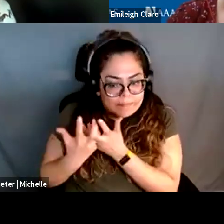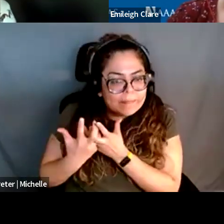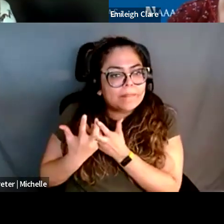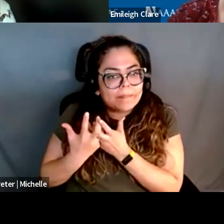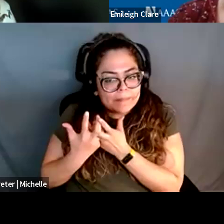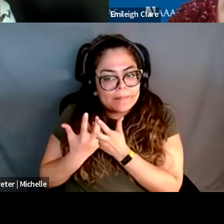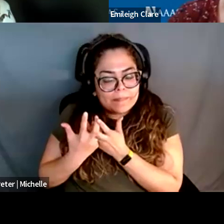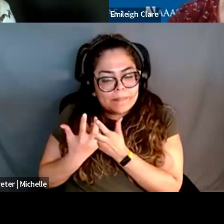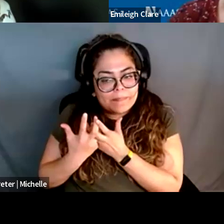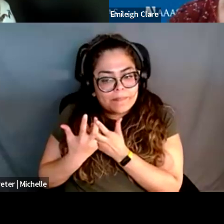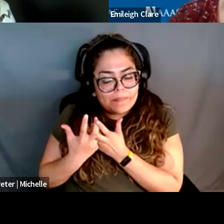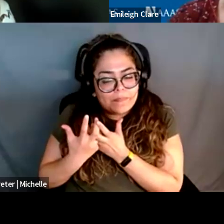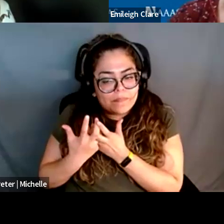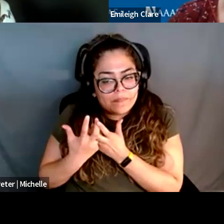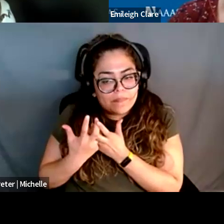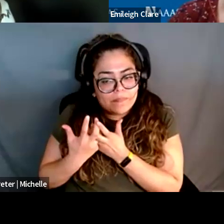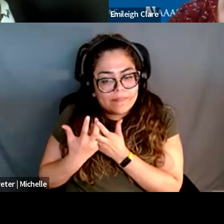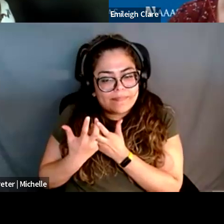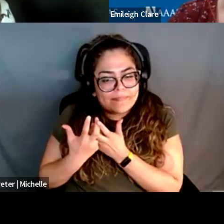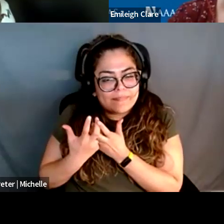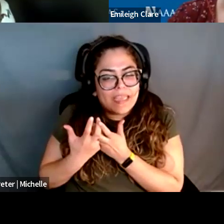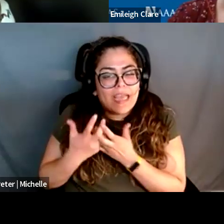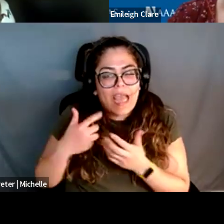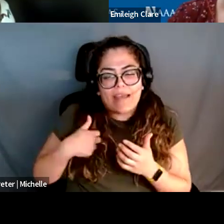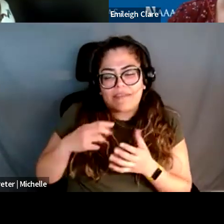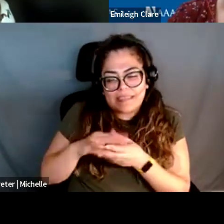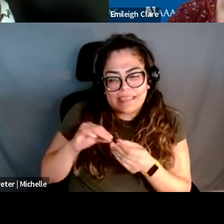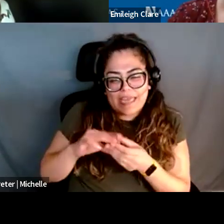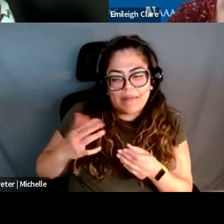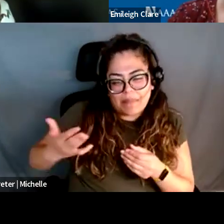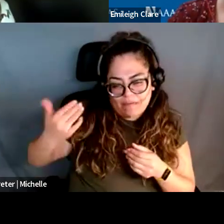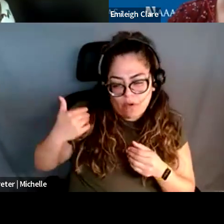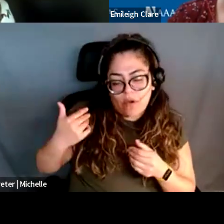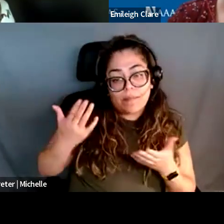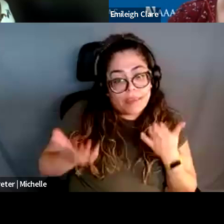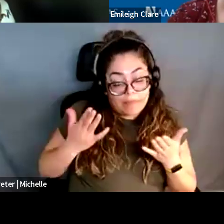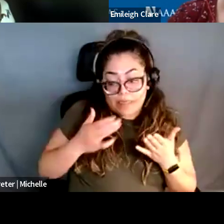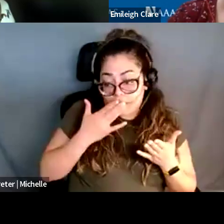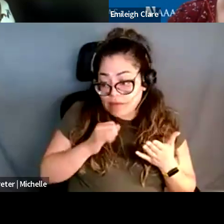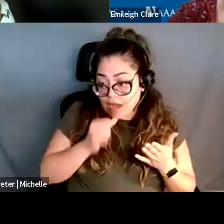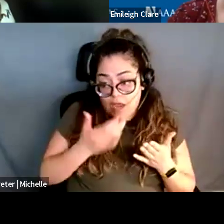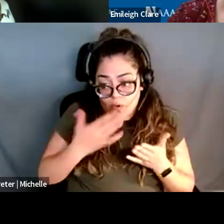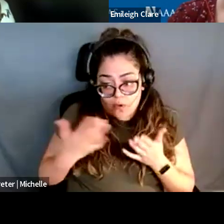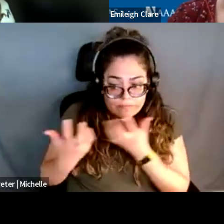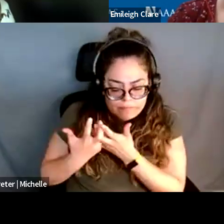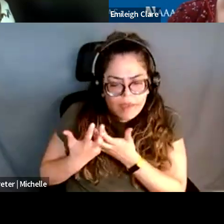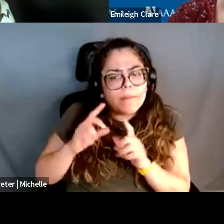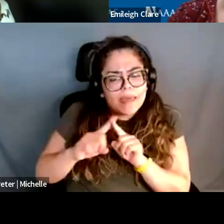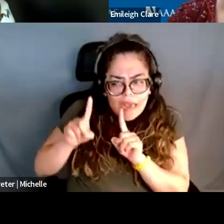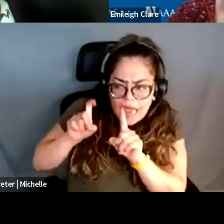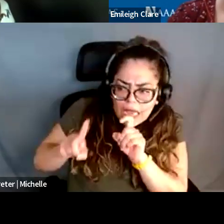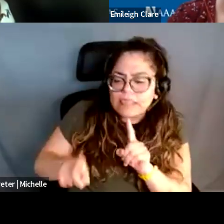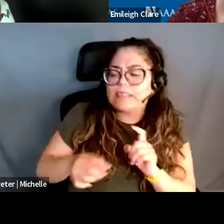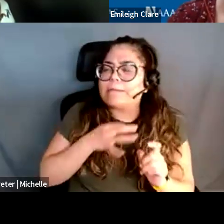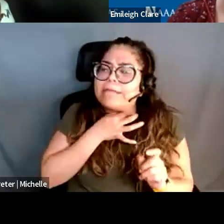fit. Kind of like I said before, sometimes maybe it's not. And so asking those questions and being